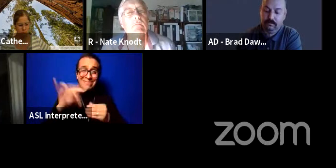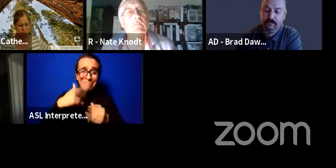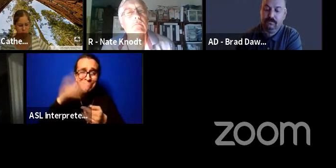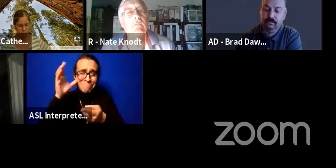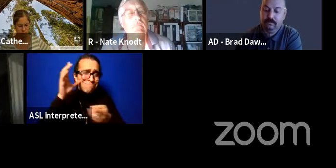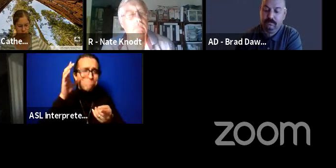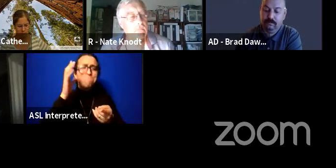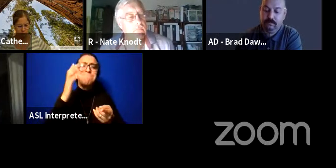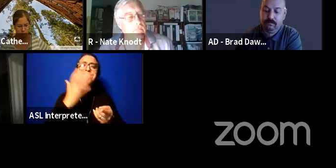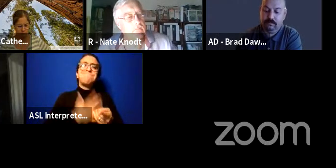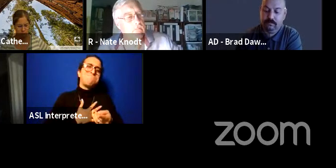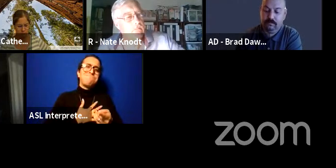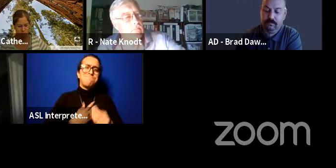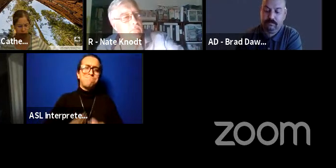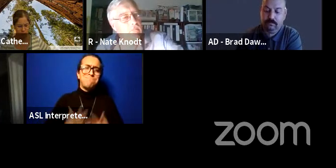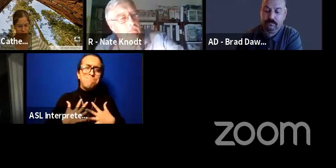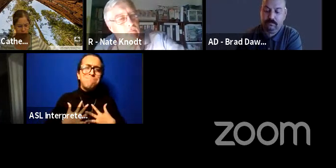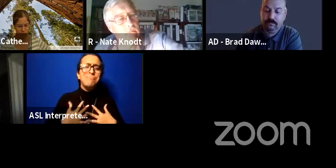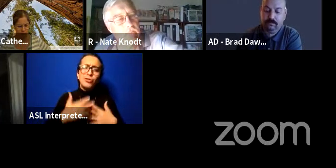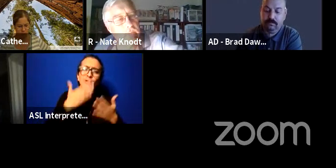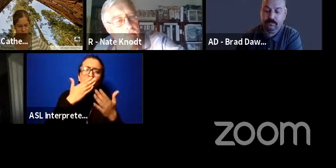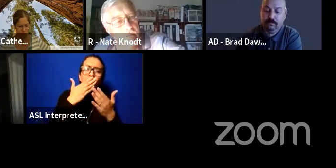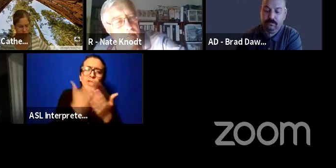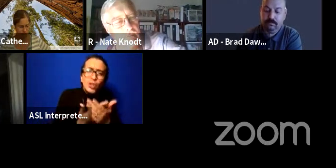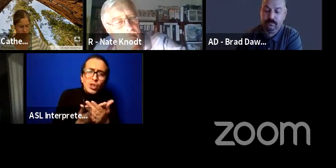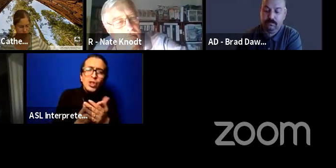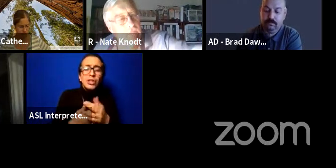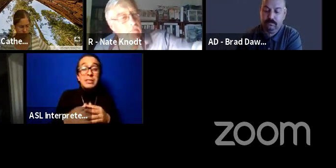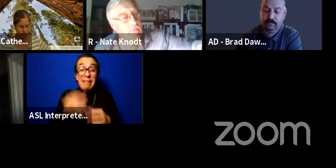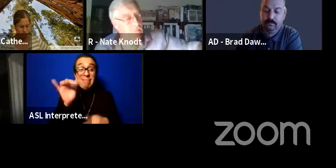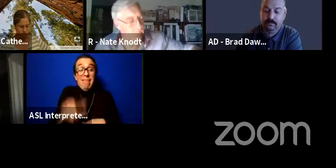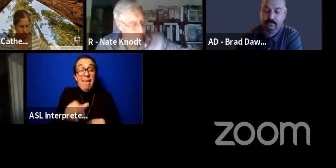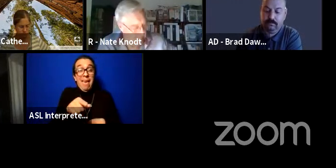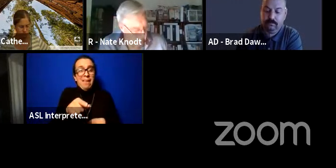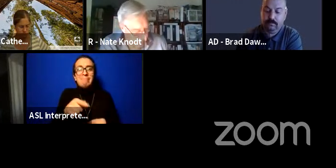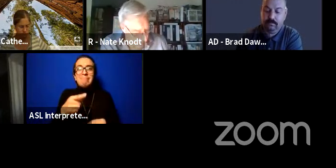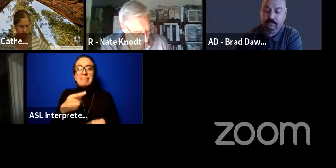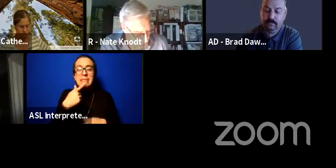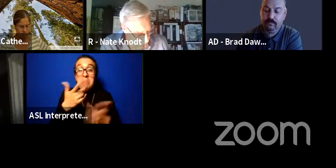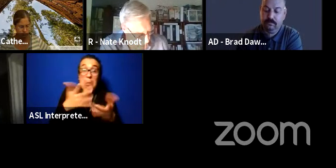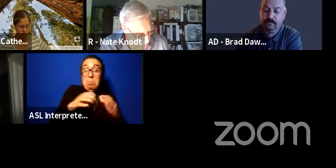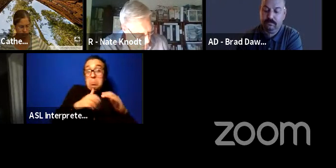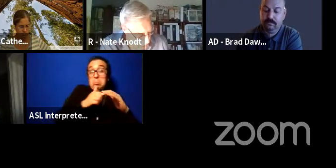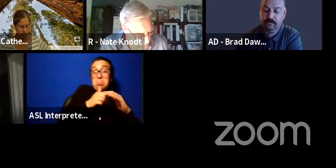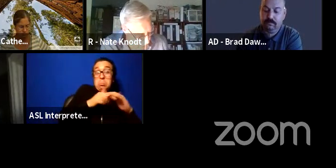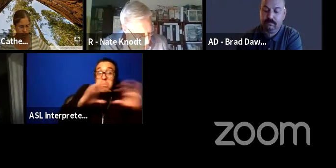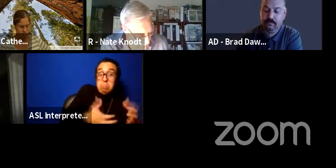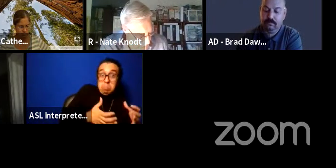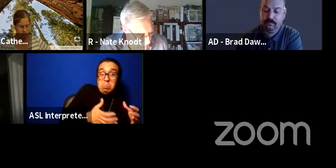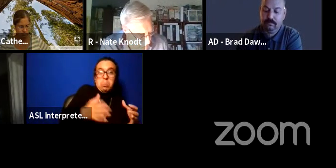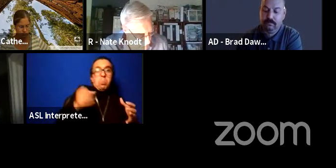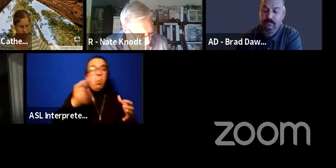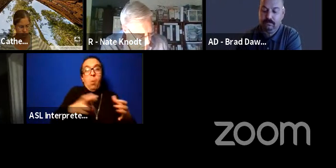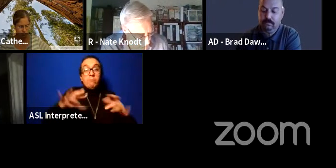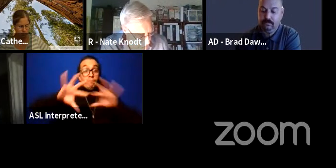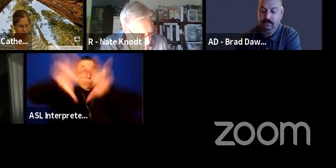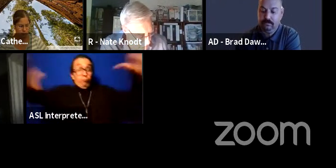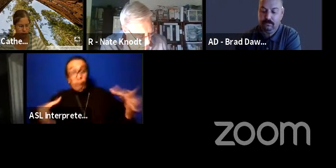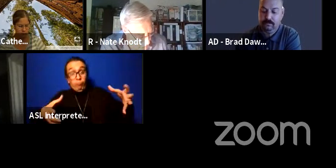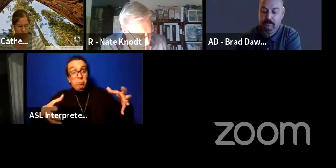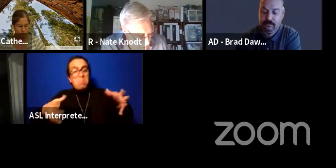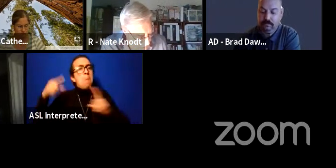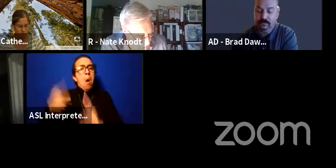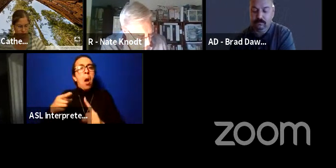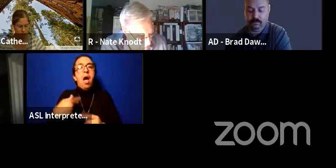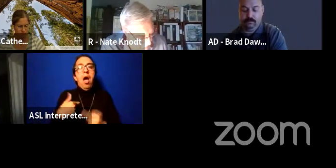these CSC meetings, whether it's subcommittee groups or this group, feel like it is the majority of the community participating and not a lot, say,